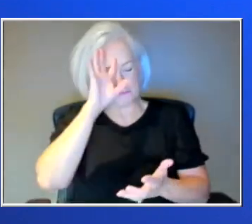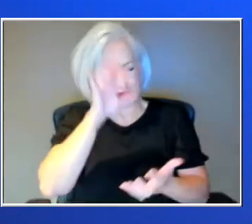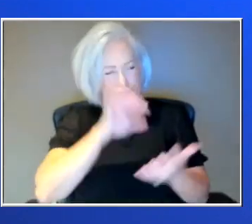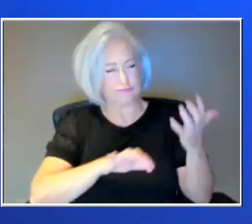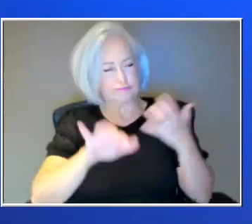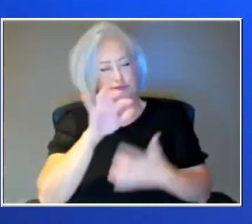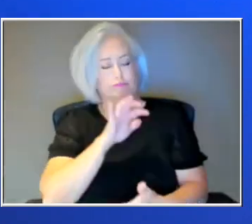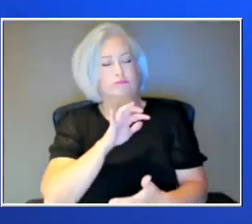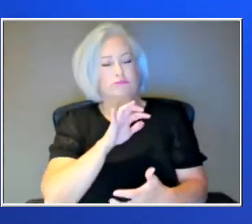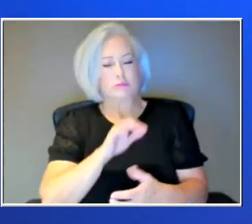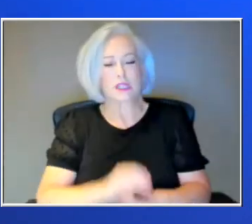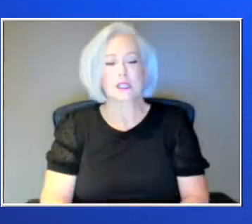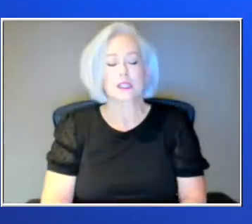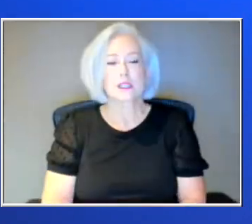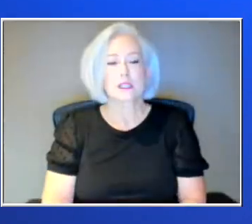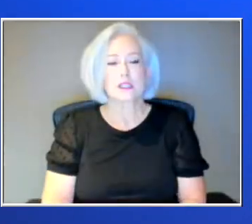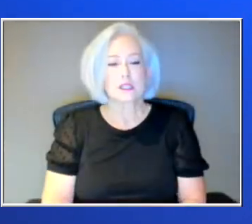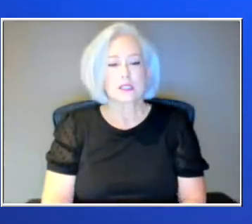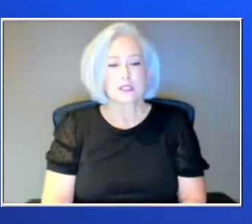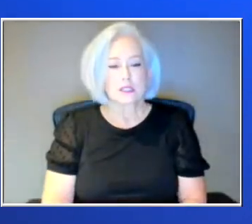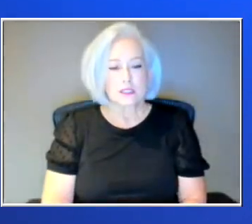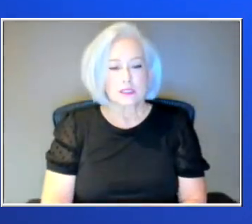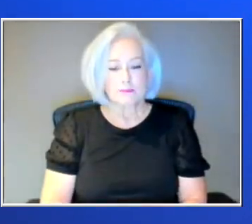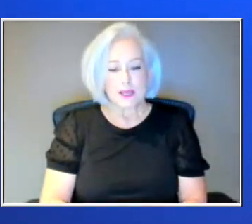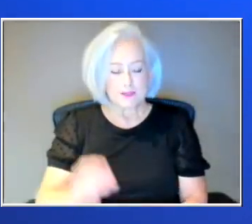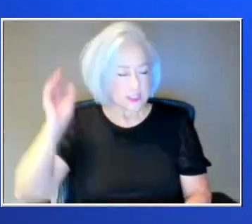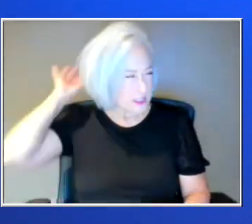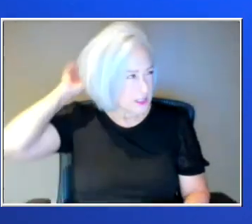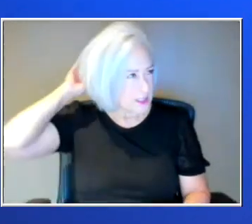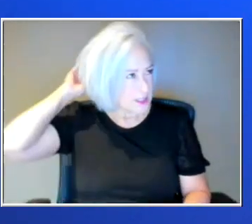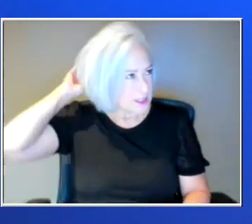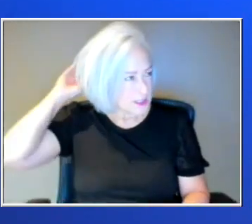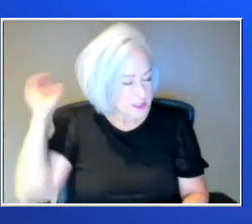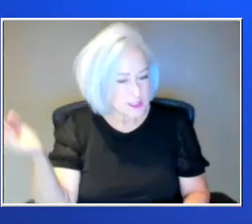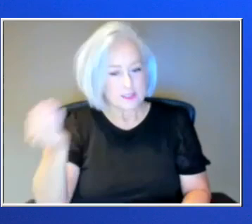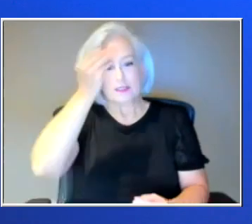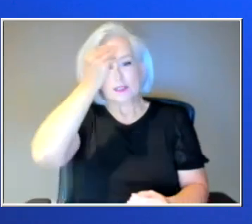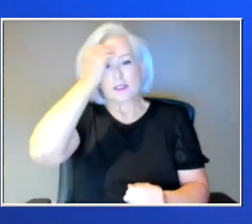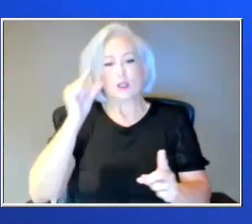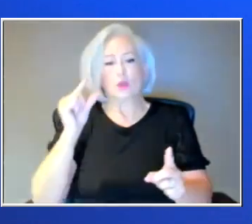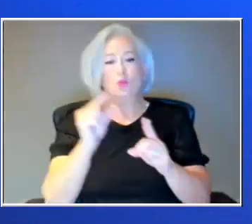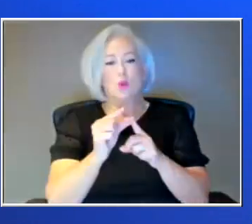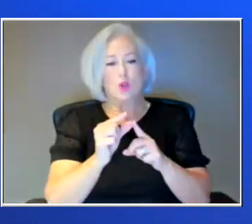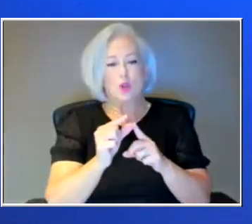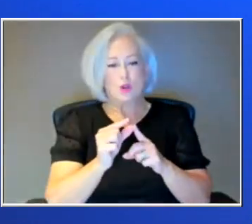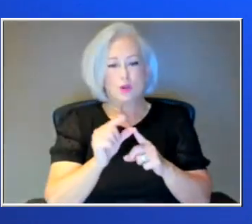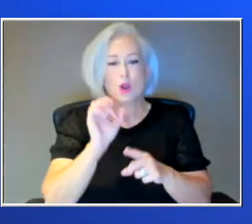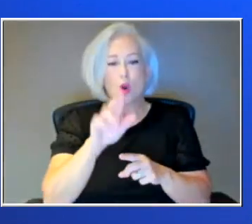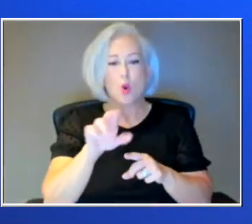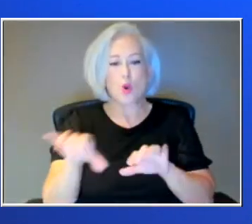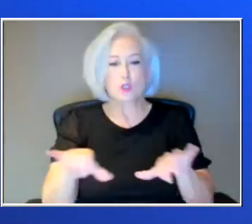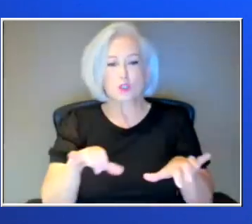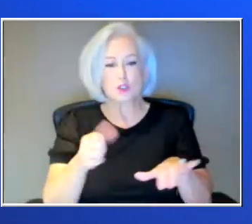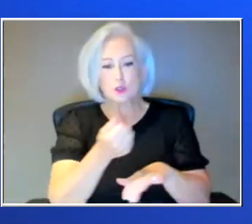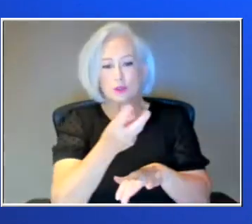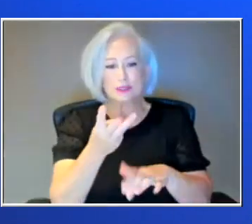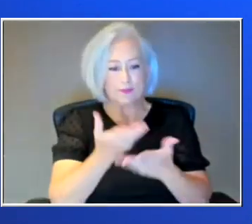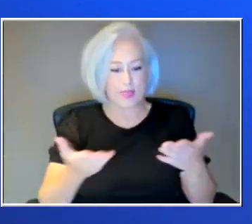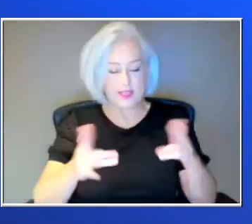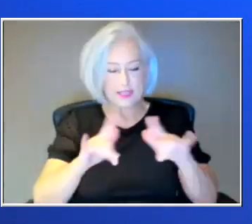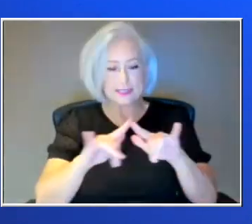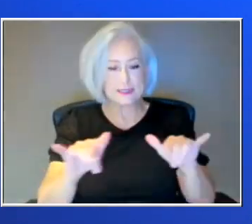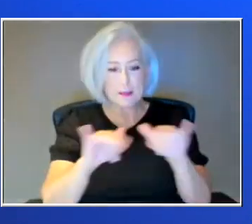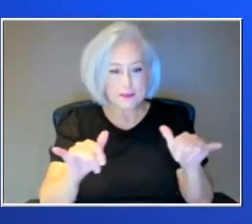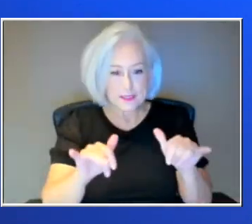being able to come up with words, being able to multitask, all of the things that I've done forever,